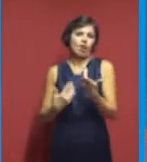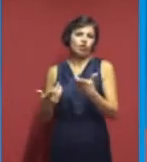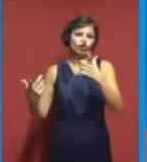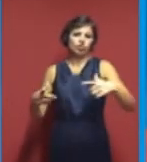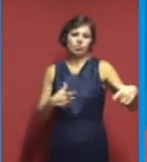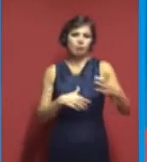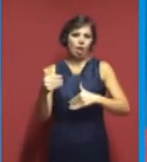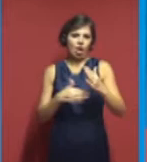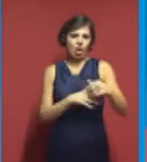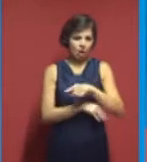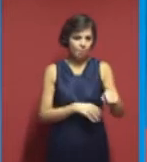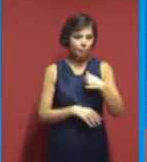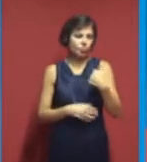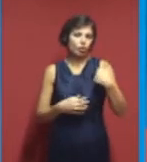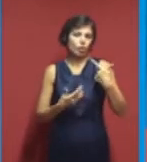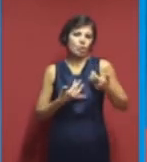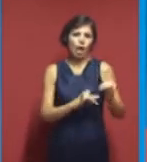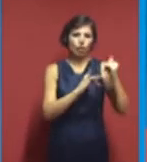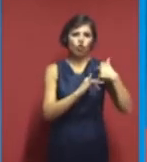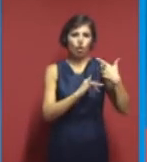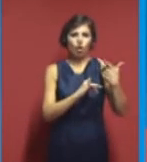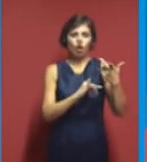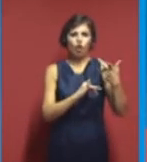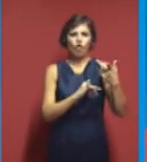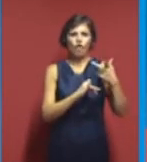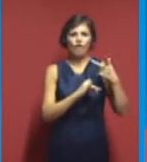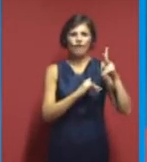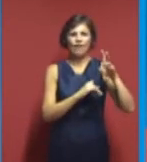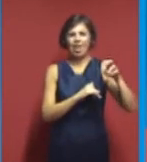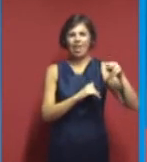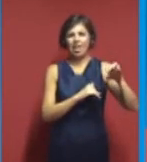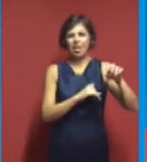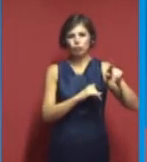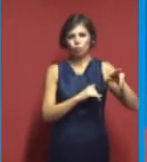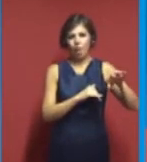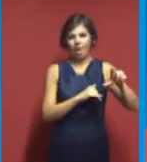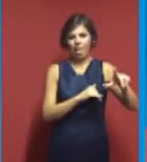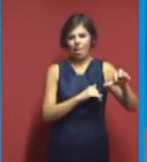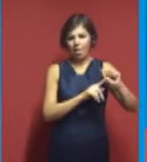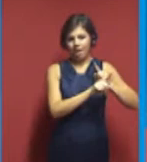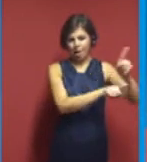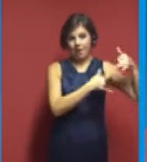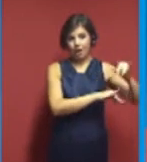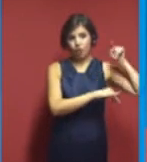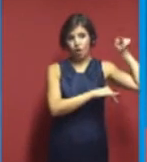cities. But I've been doing fabrication stuff during the last 7 years when the Fab Lab Barcelona started.